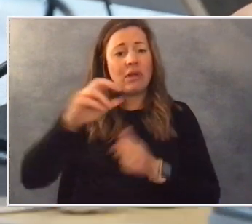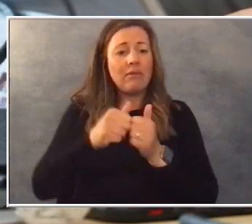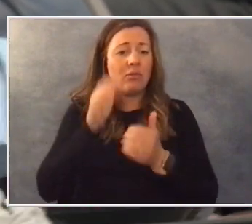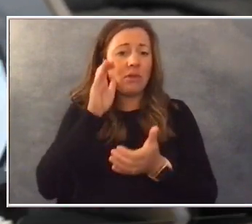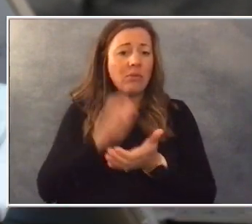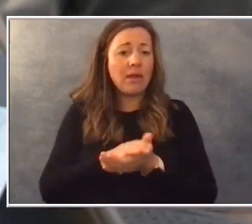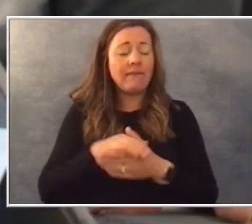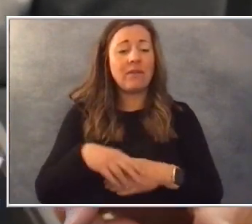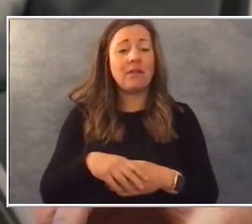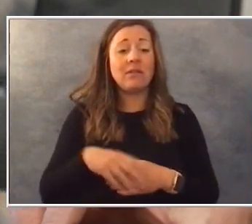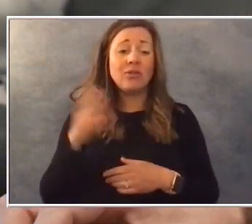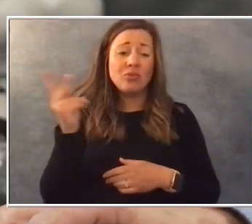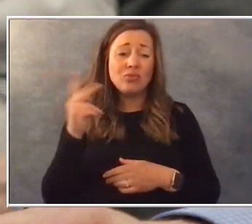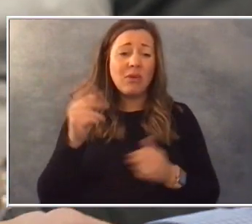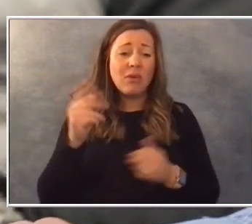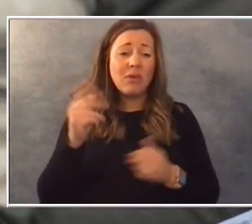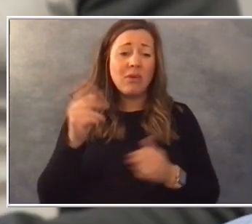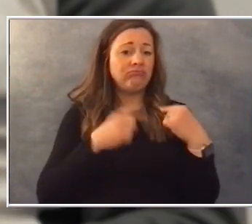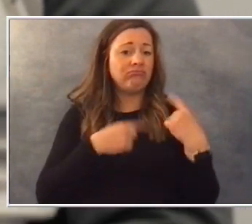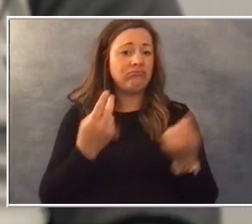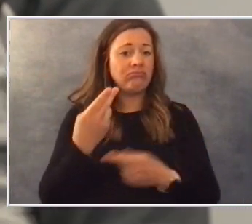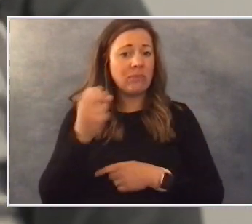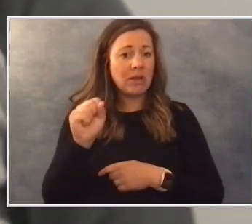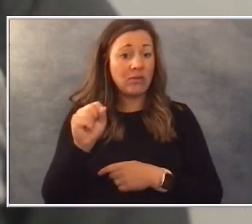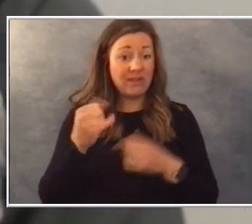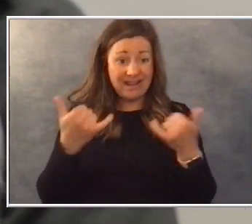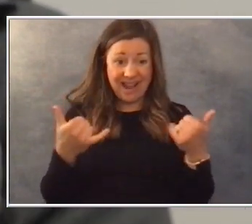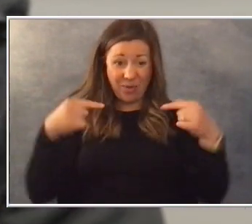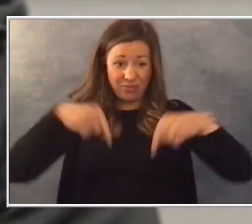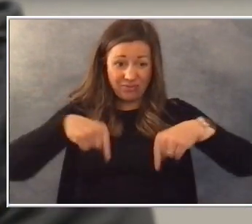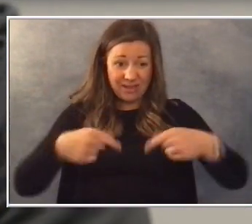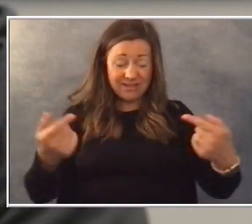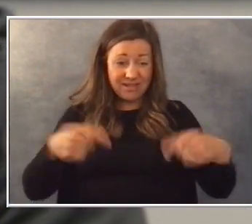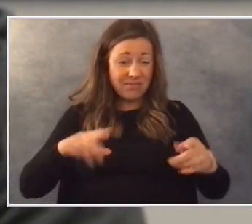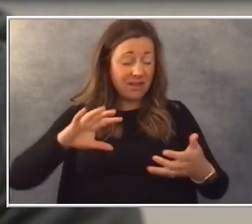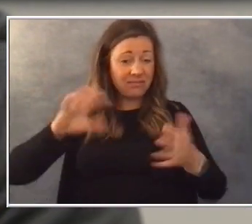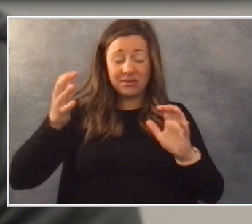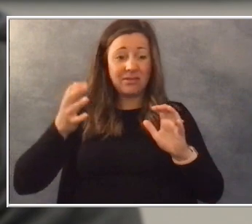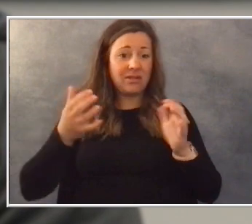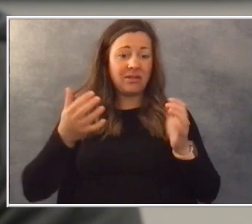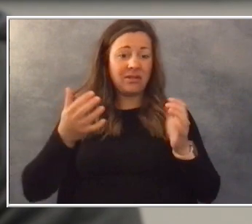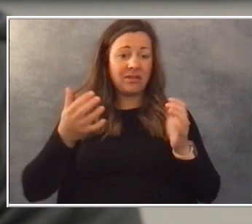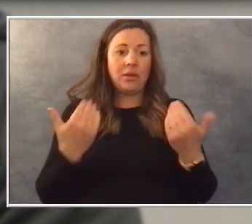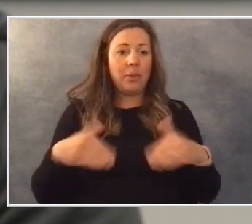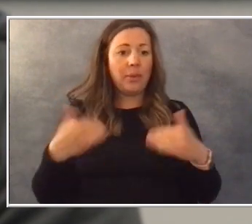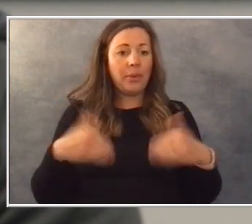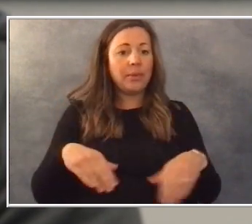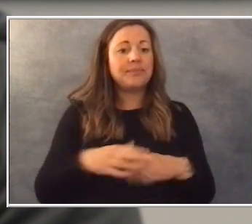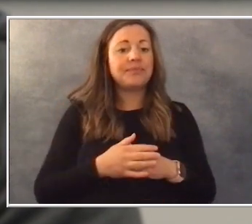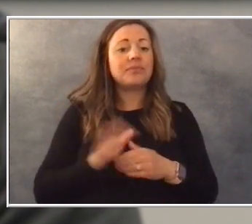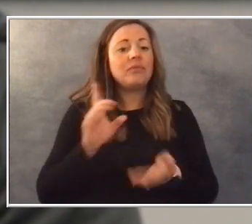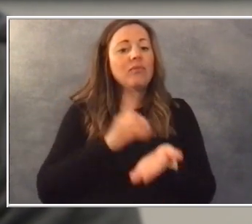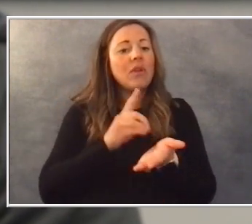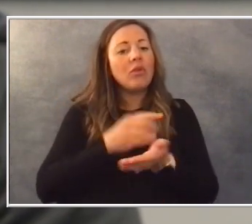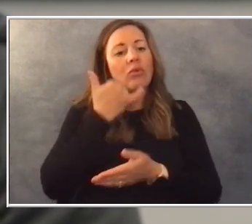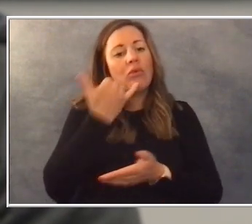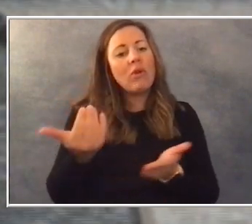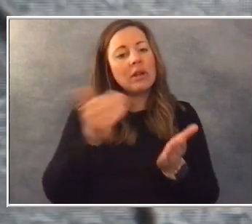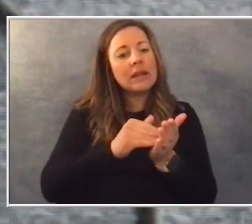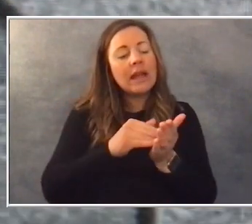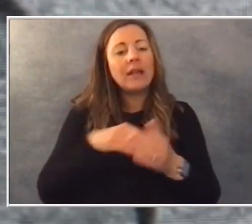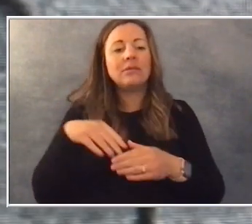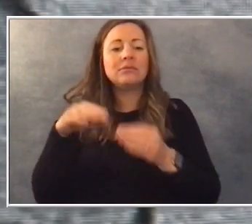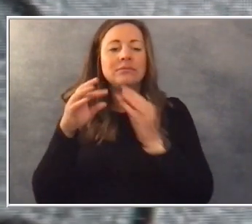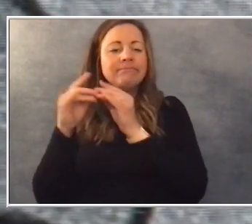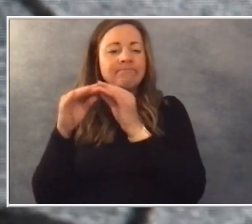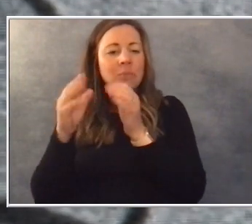And now this? How could it end this way? A few days later, the phone rang. It was his doctor again, who had spoken to another doctor